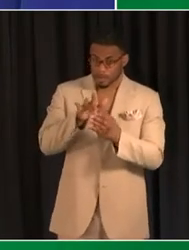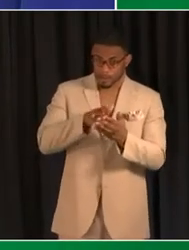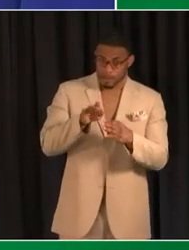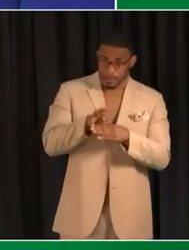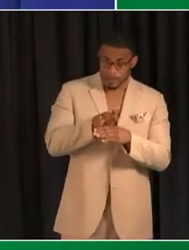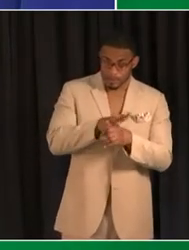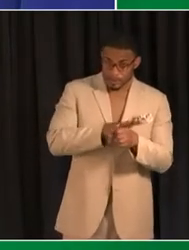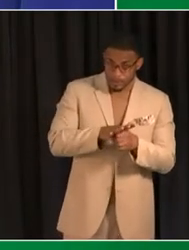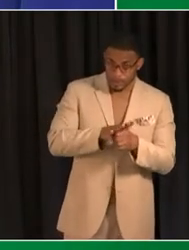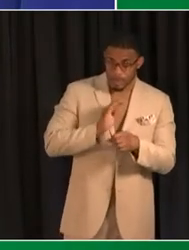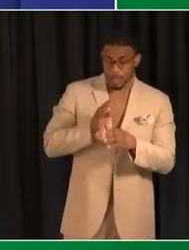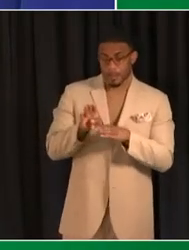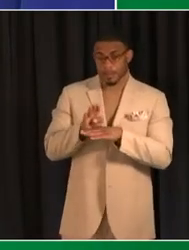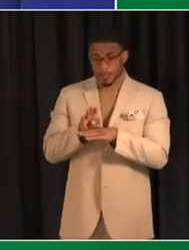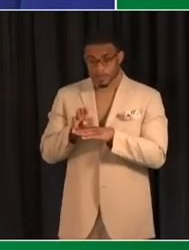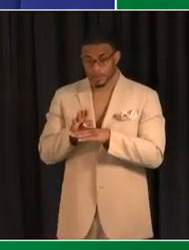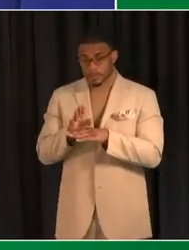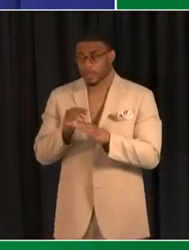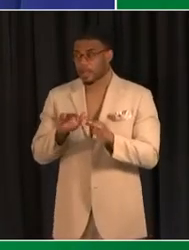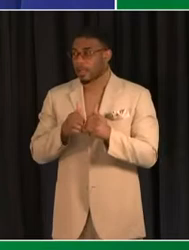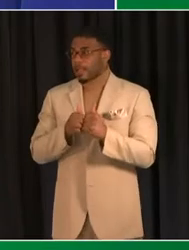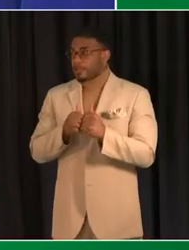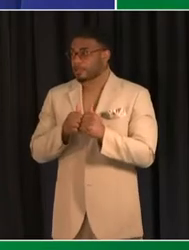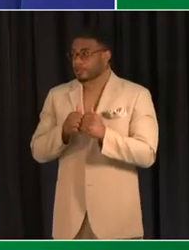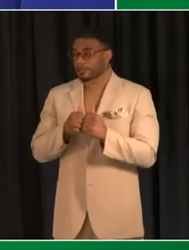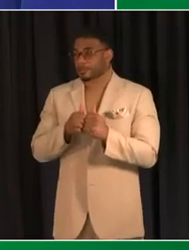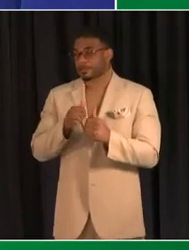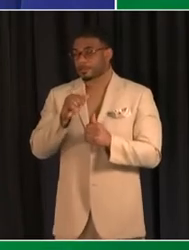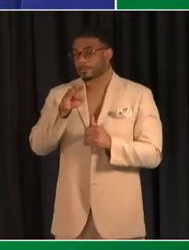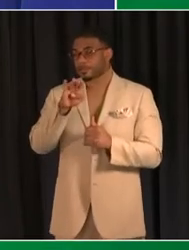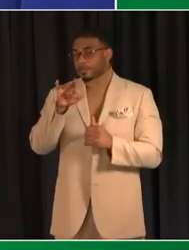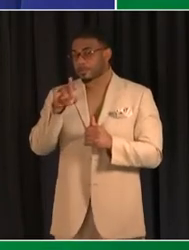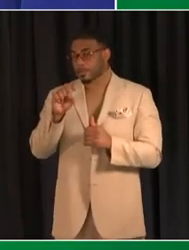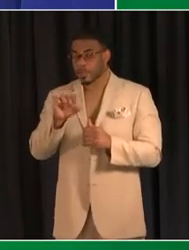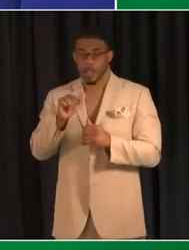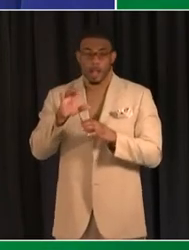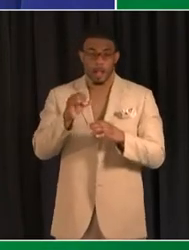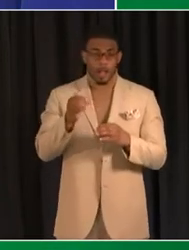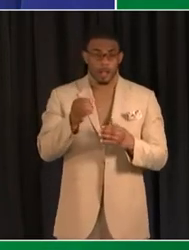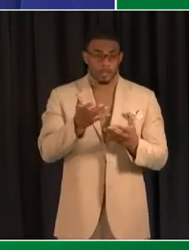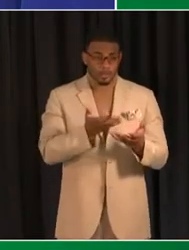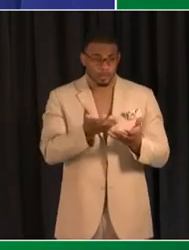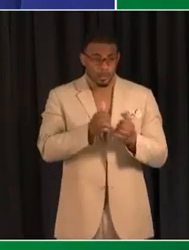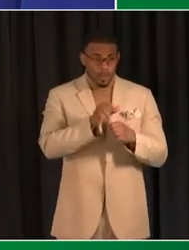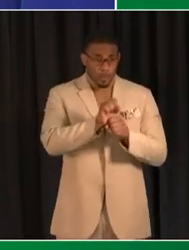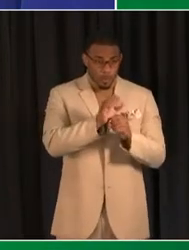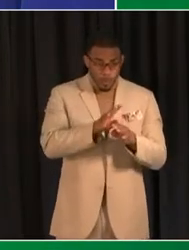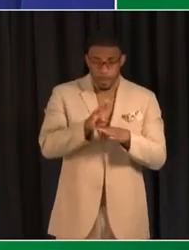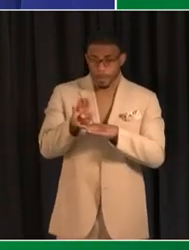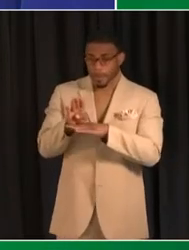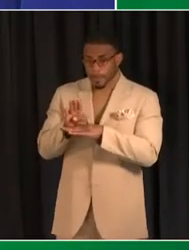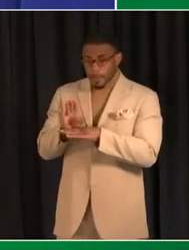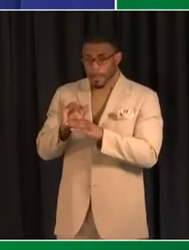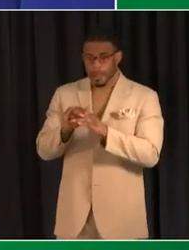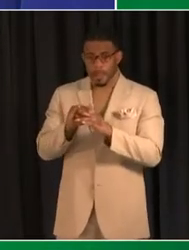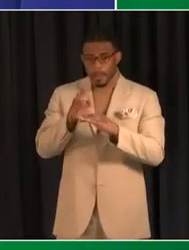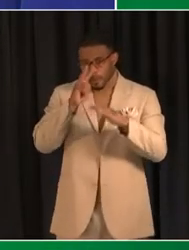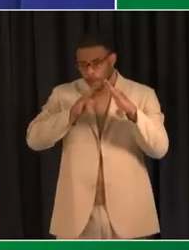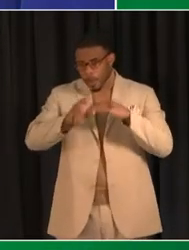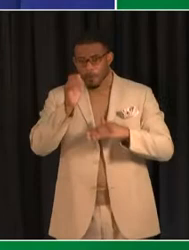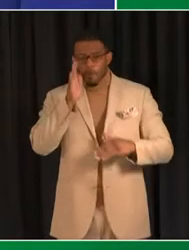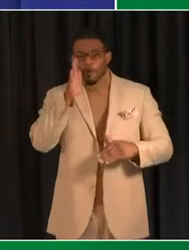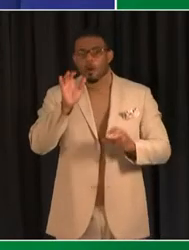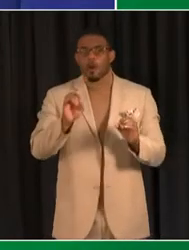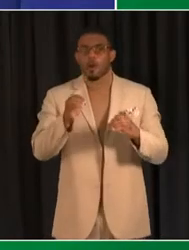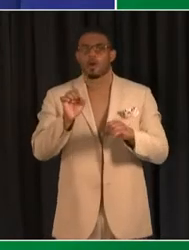on the Central Business District, our businesses, and how the bids and other companies are engaging with employers and businesses, and